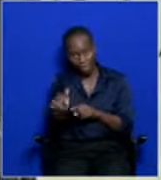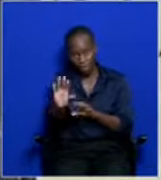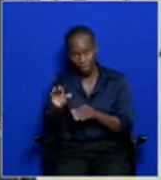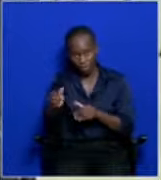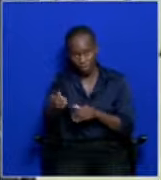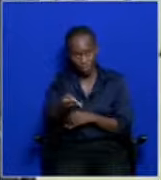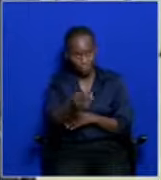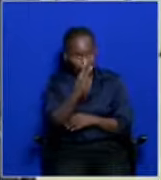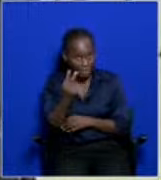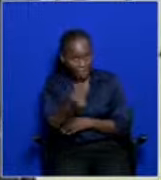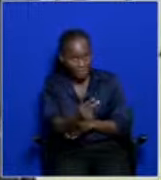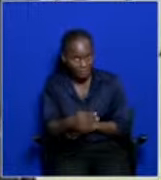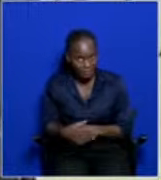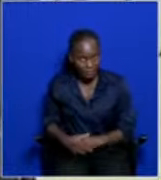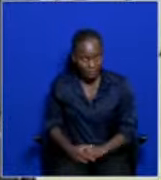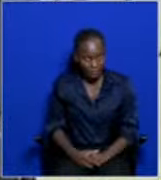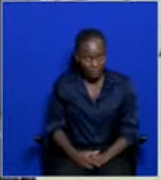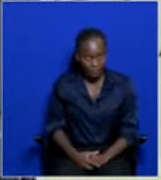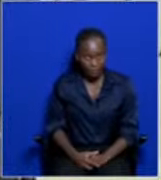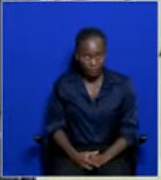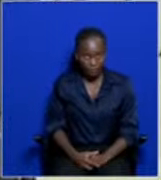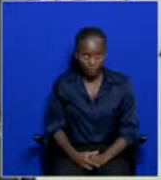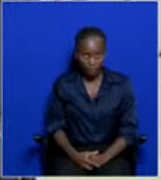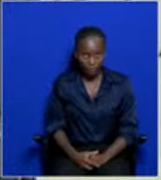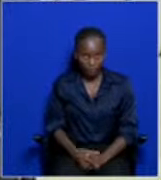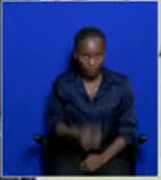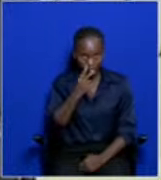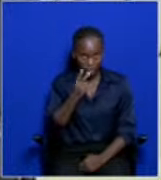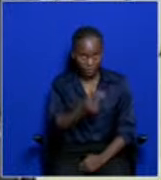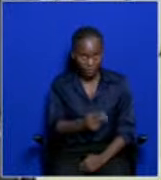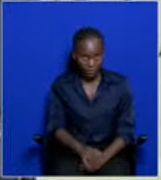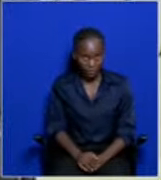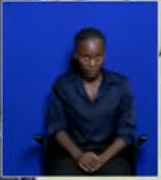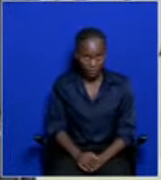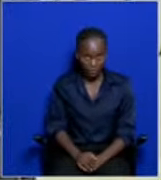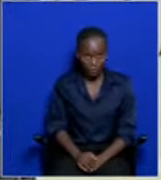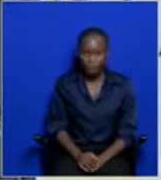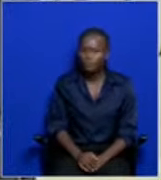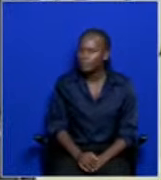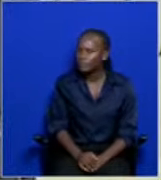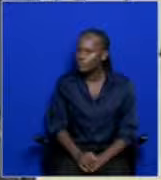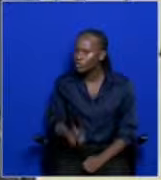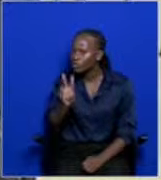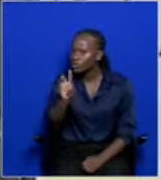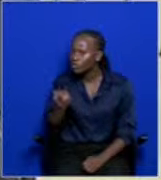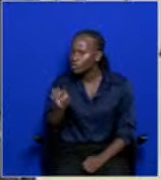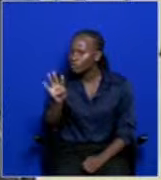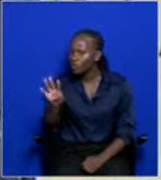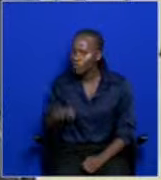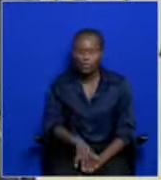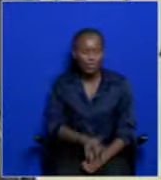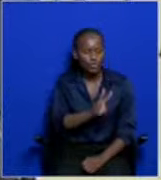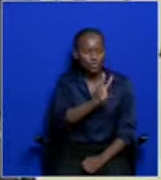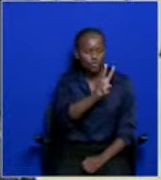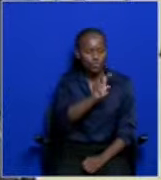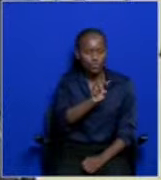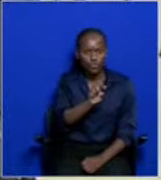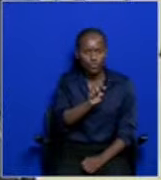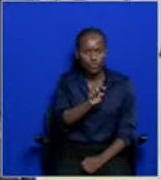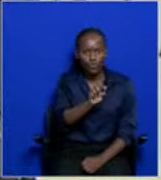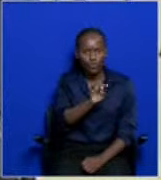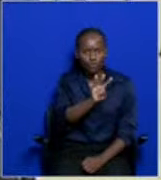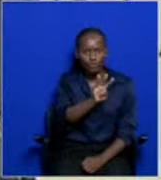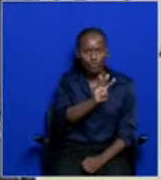Do you see the document I'm referring to? 2.4? 248.3, at the top there, it's handwritten.